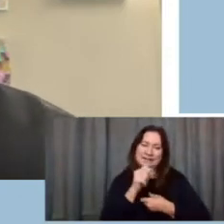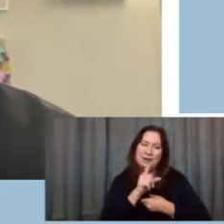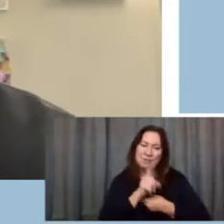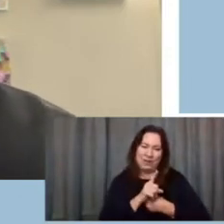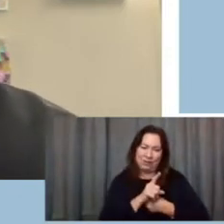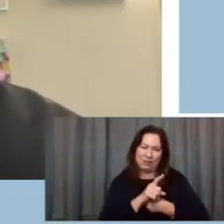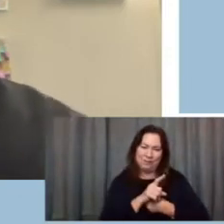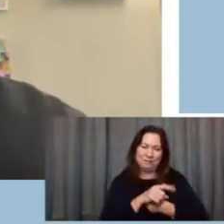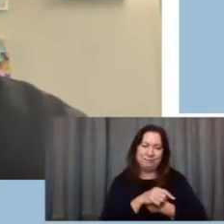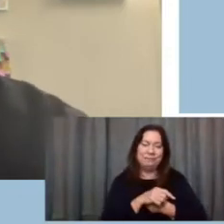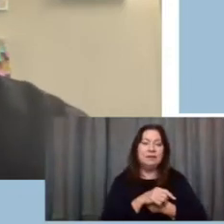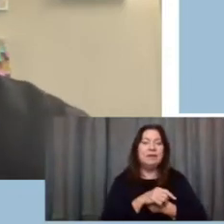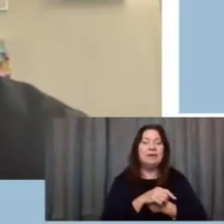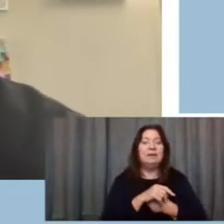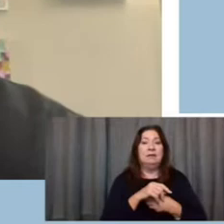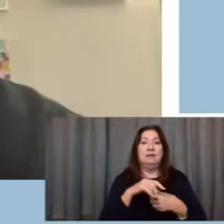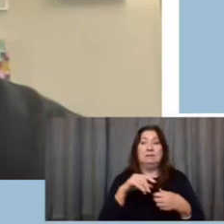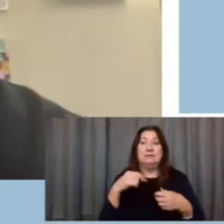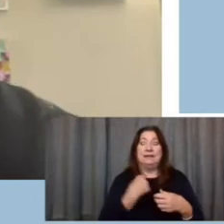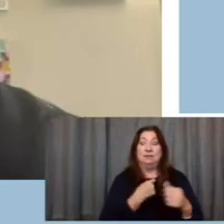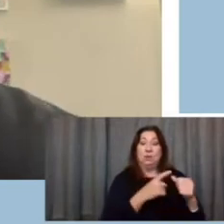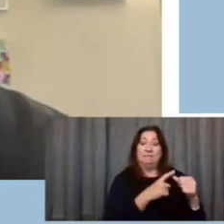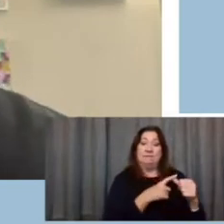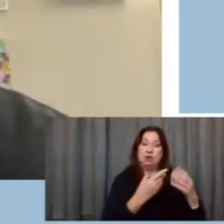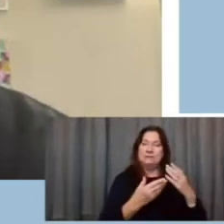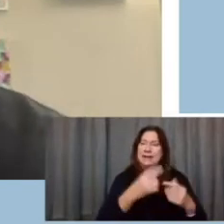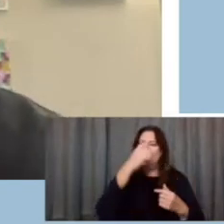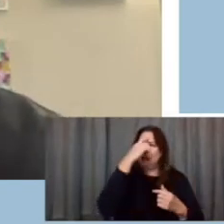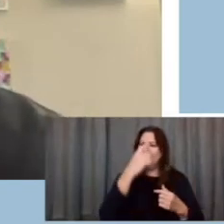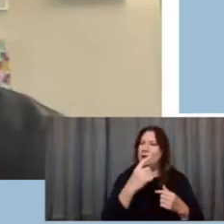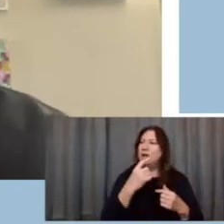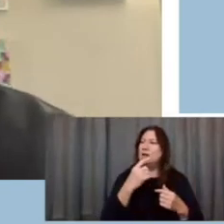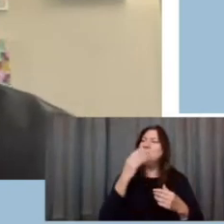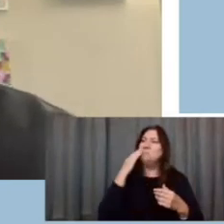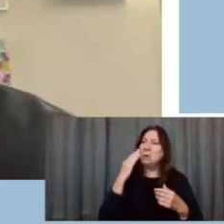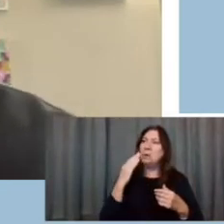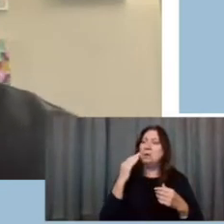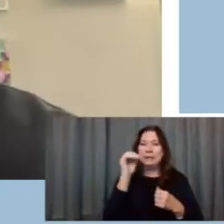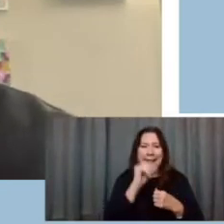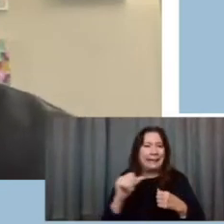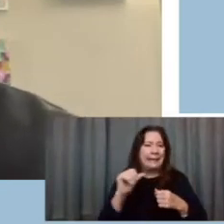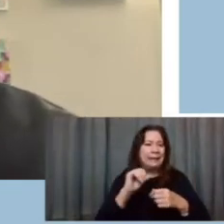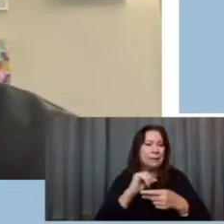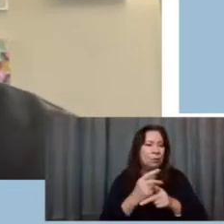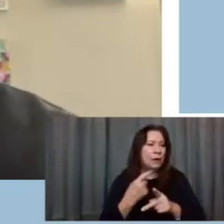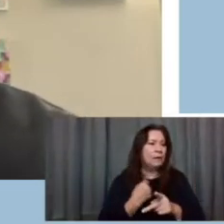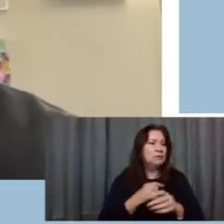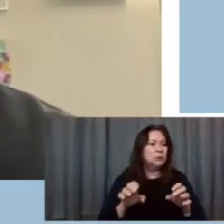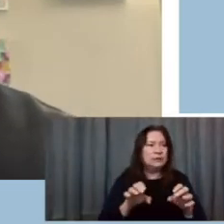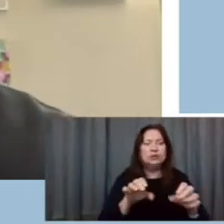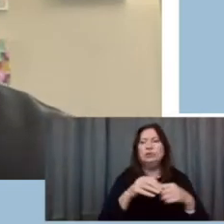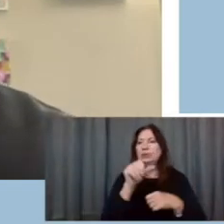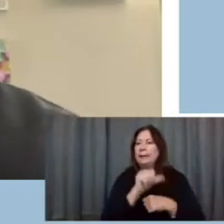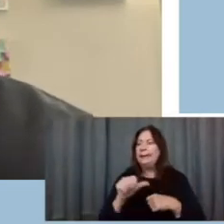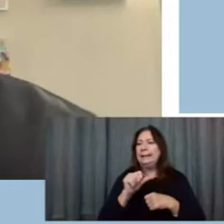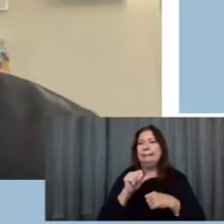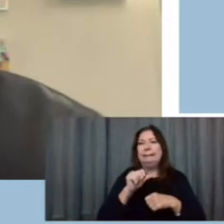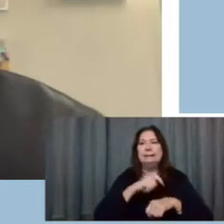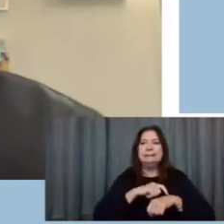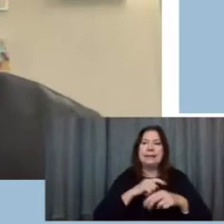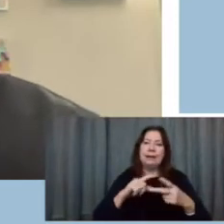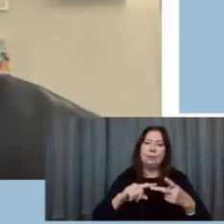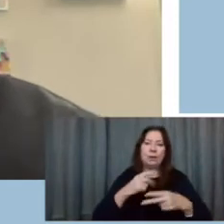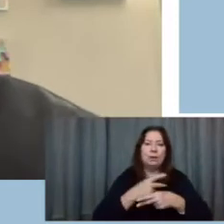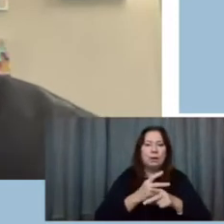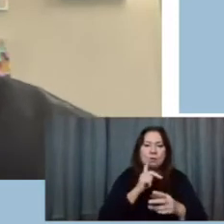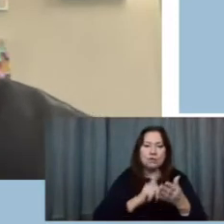So as we first kind of think well about this, knowing that any products that we do, anytime that we produce reports, a part